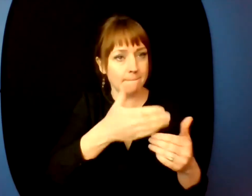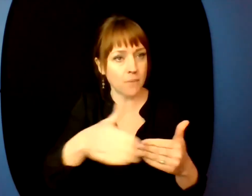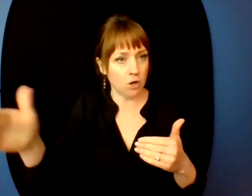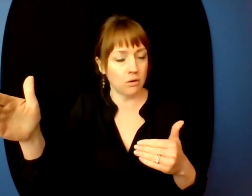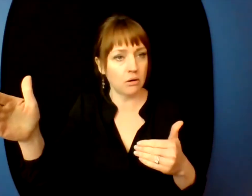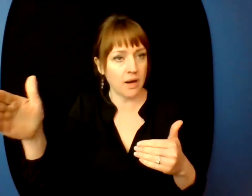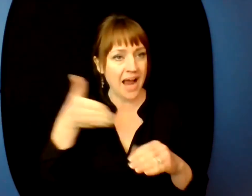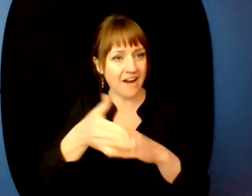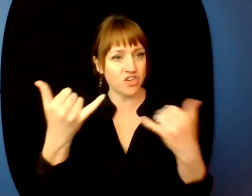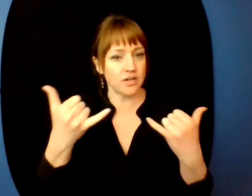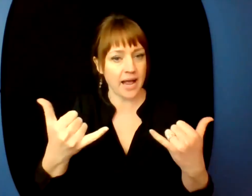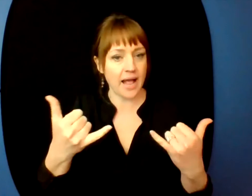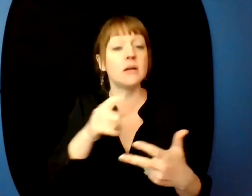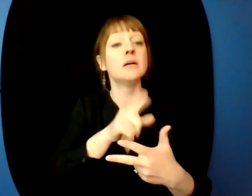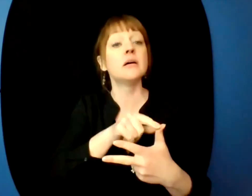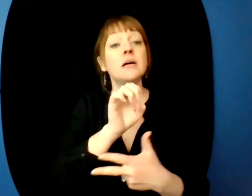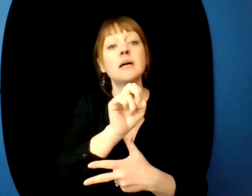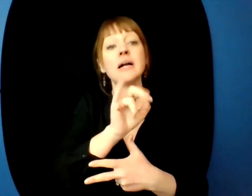Let's hear from Erin first.